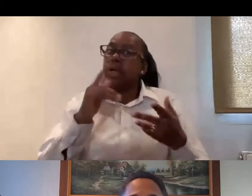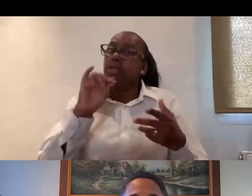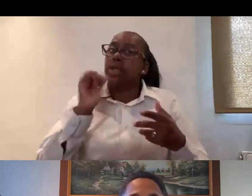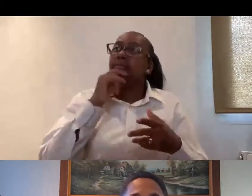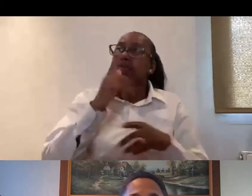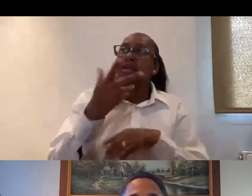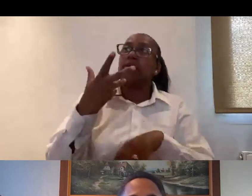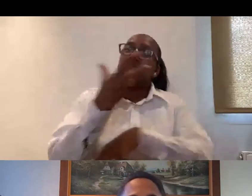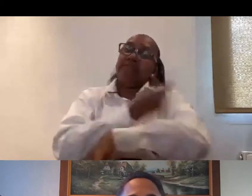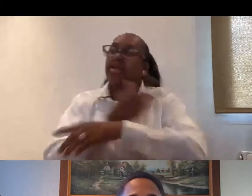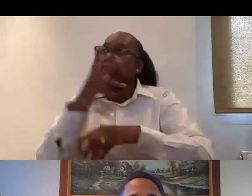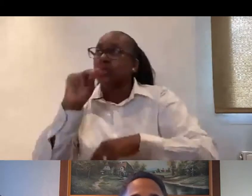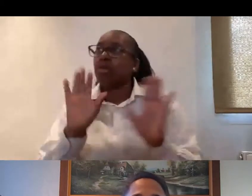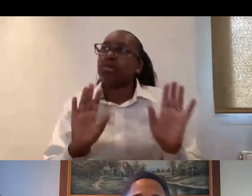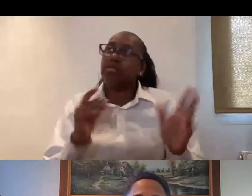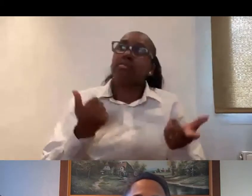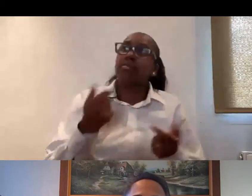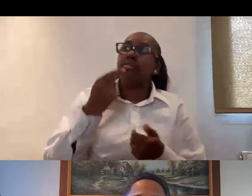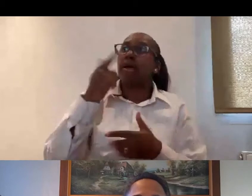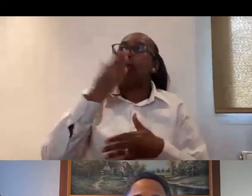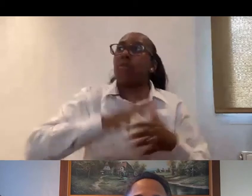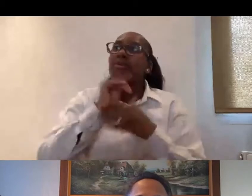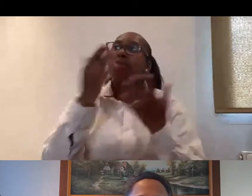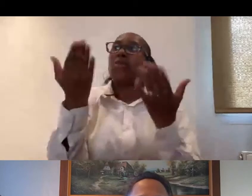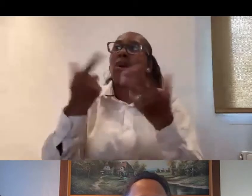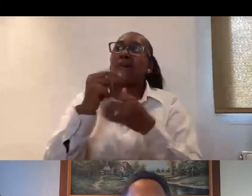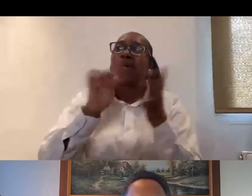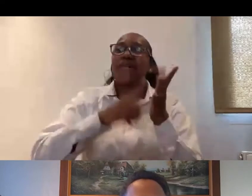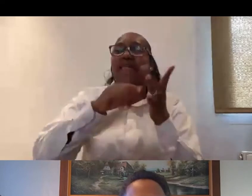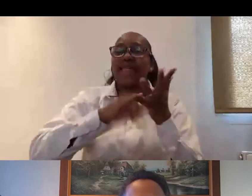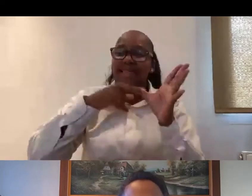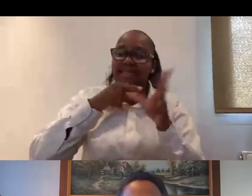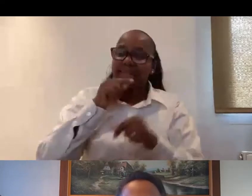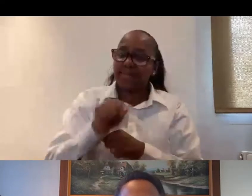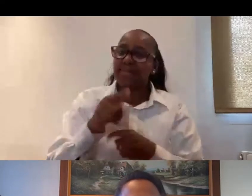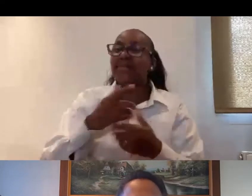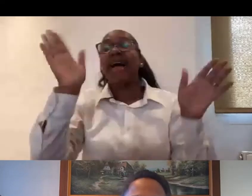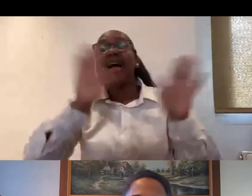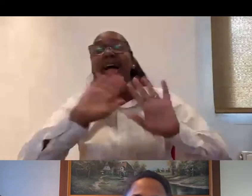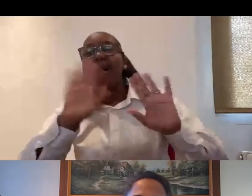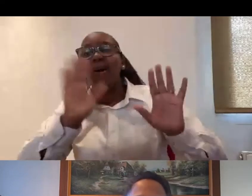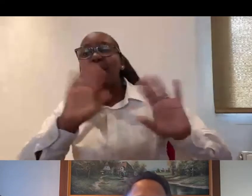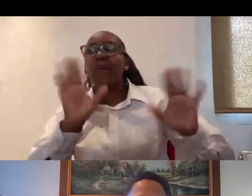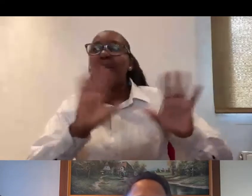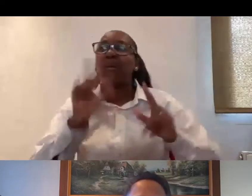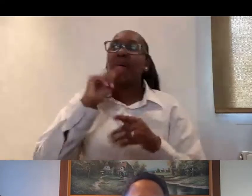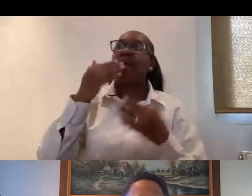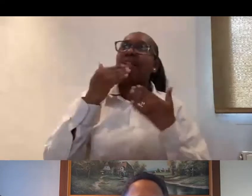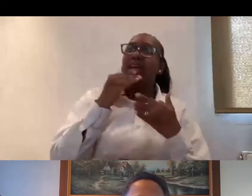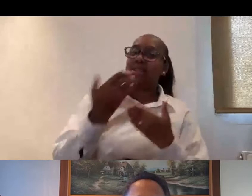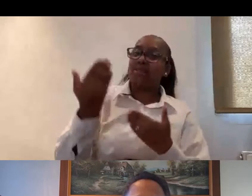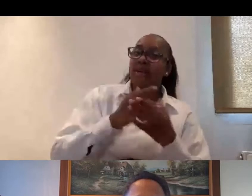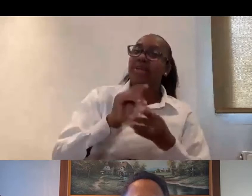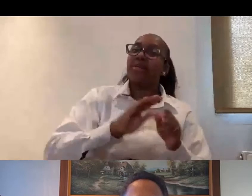COVID vaccine. And I want to welcome Lisa. Hello, Hi. Lisa, thank you for joining us today.